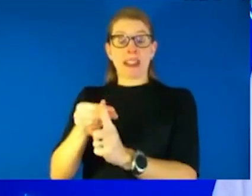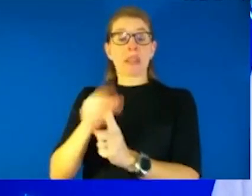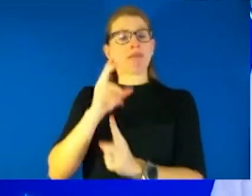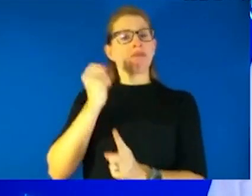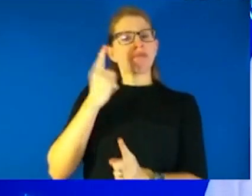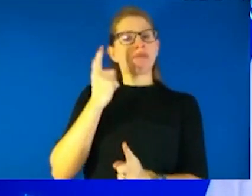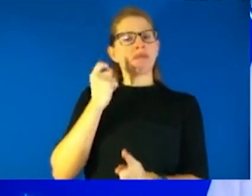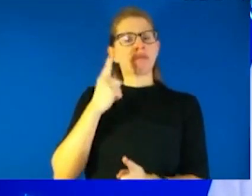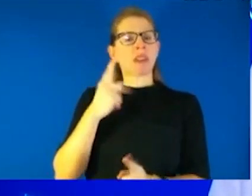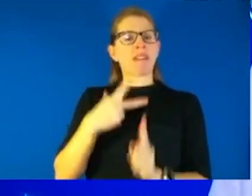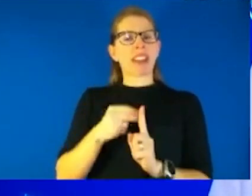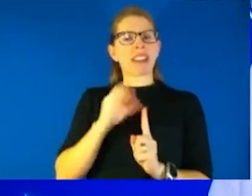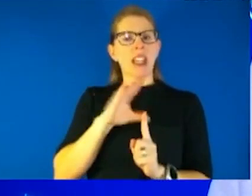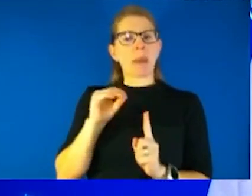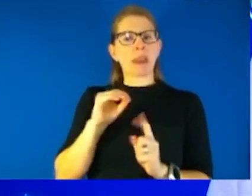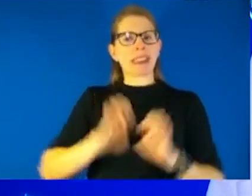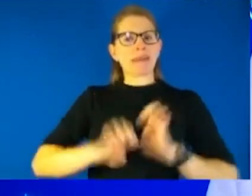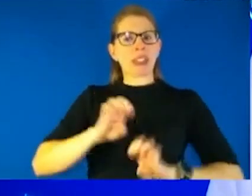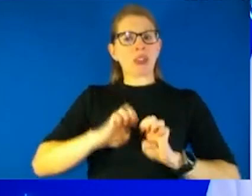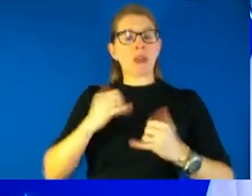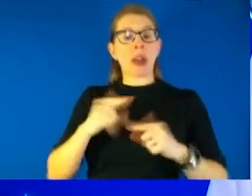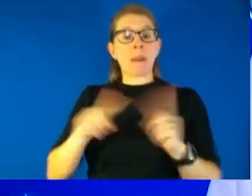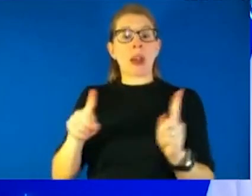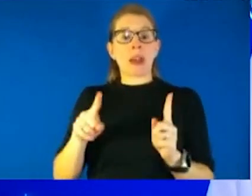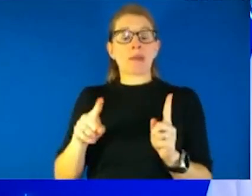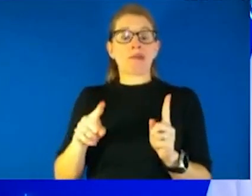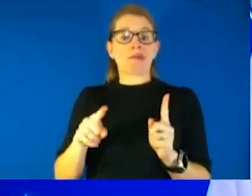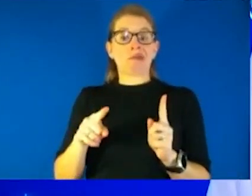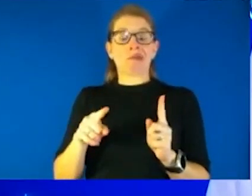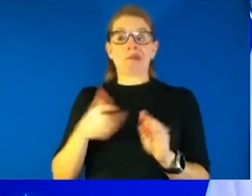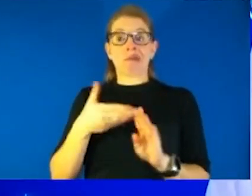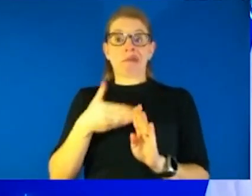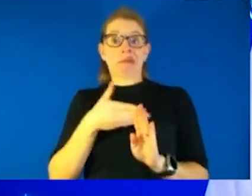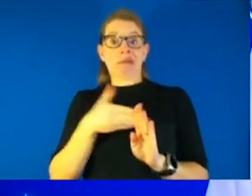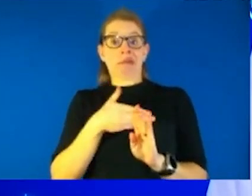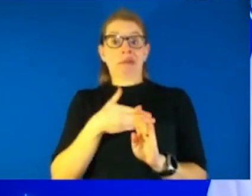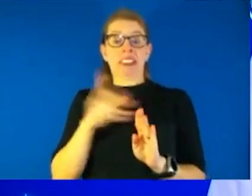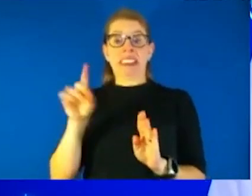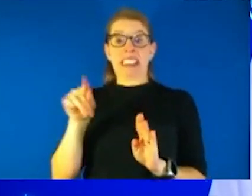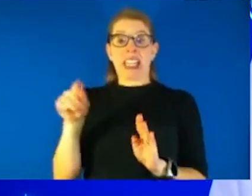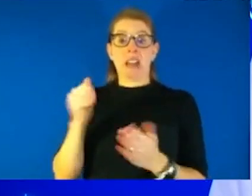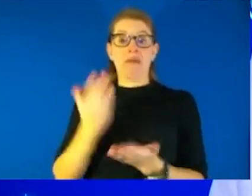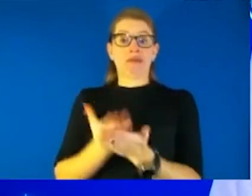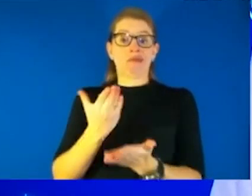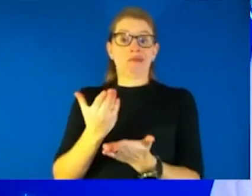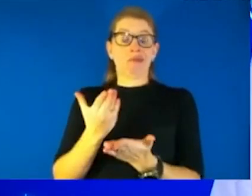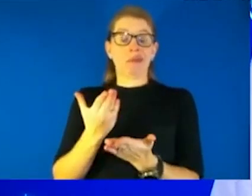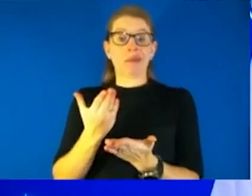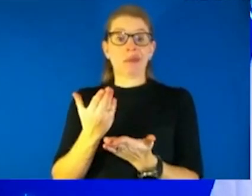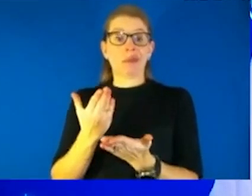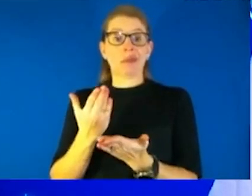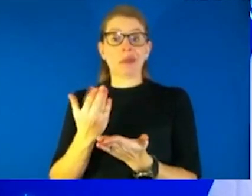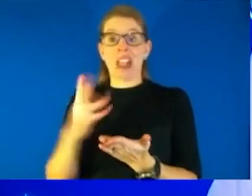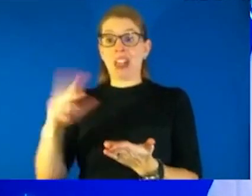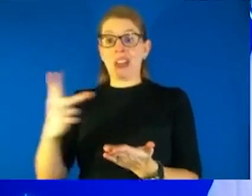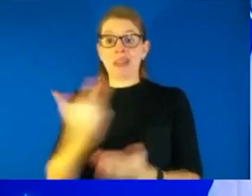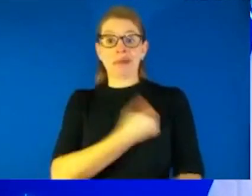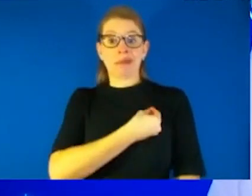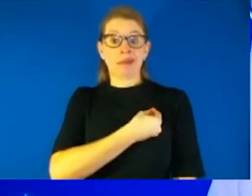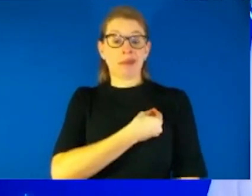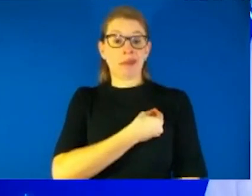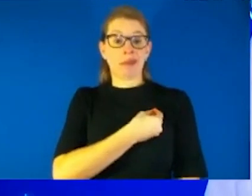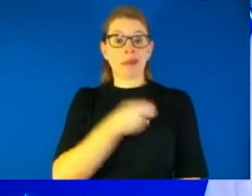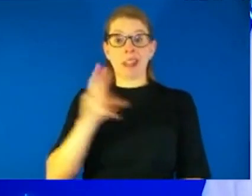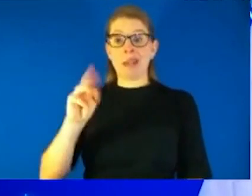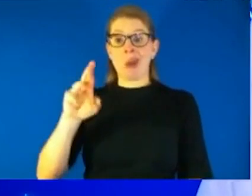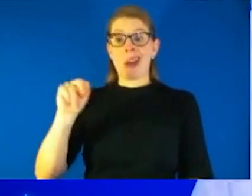experimenting, but the earliest data would suggest that even getting that 3rd dose of the mRNA-based